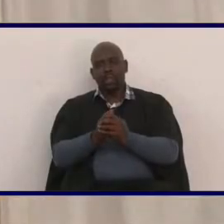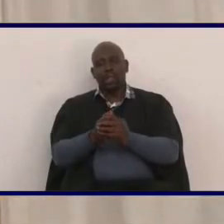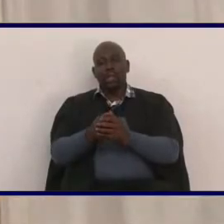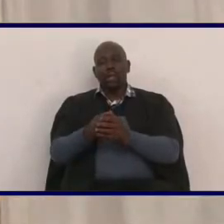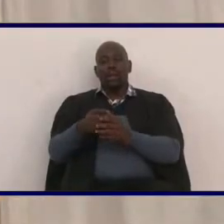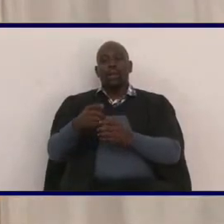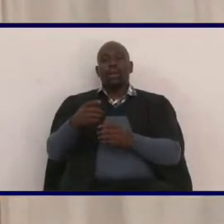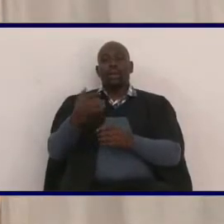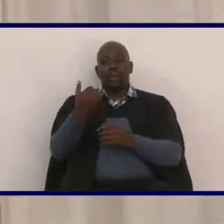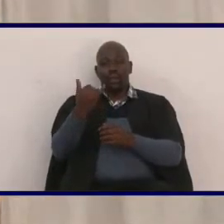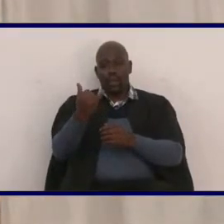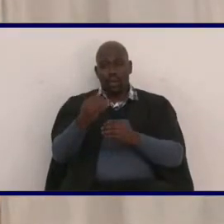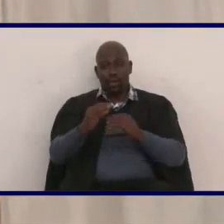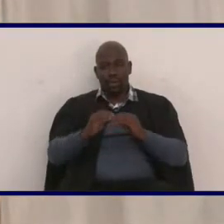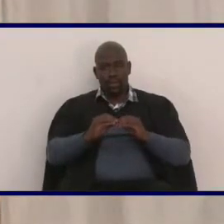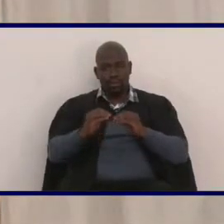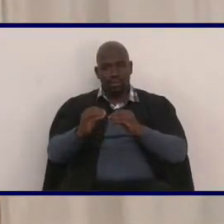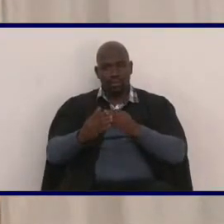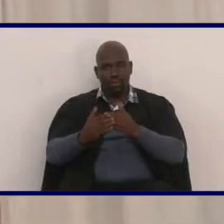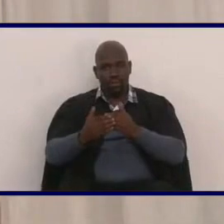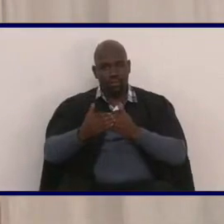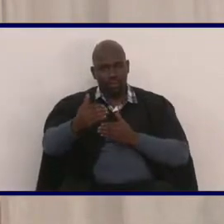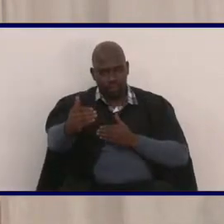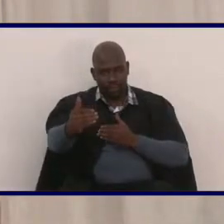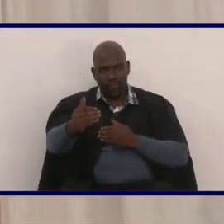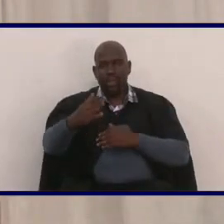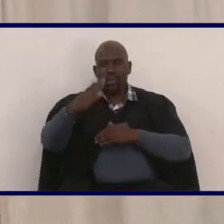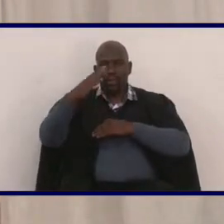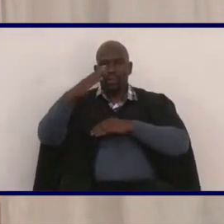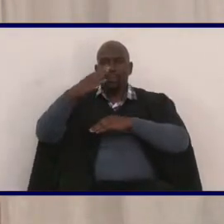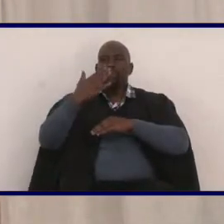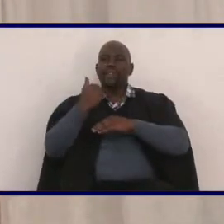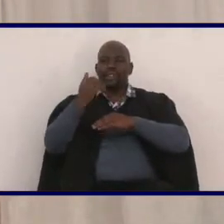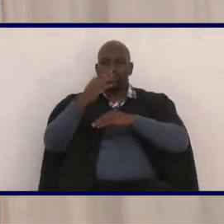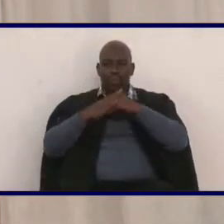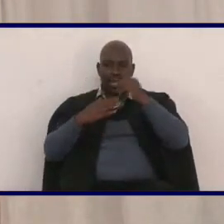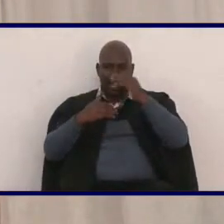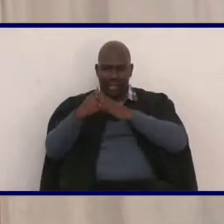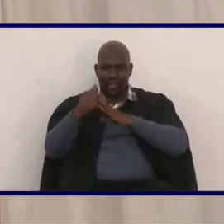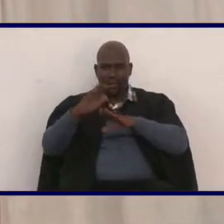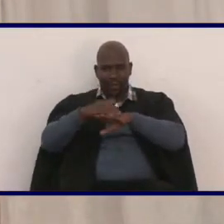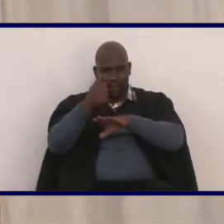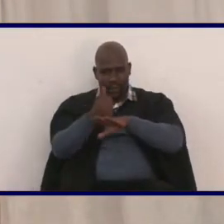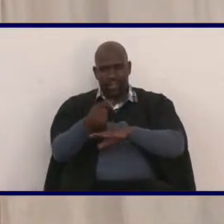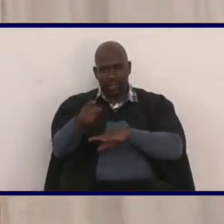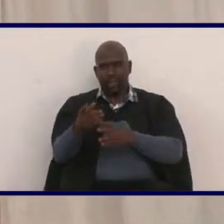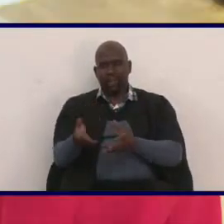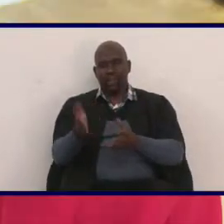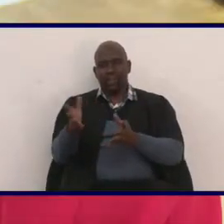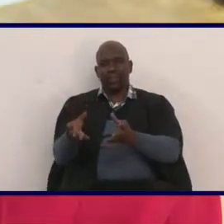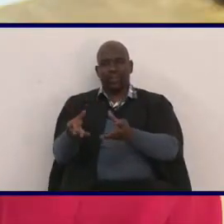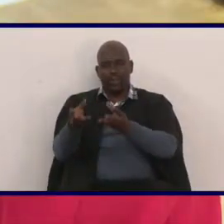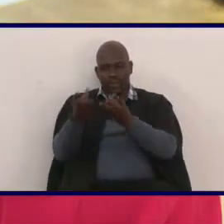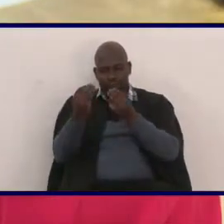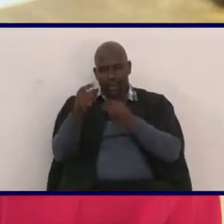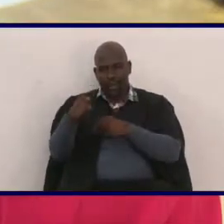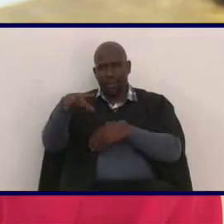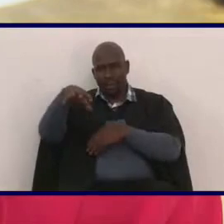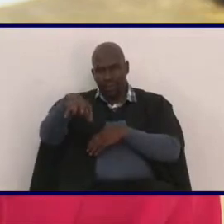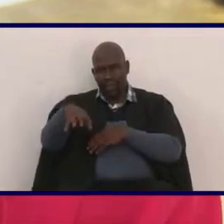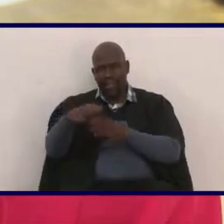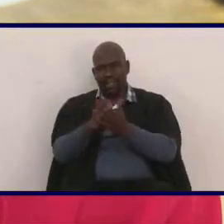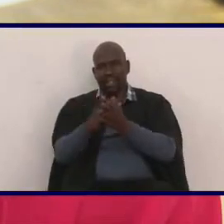As you move ahead, build on the sound foundations you have received within the faculty and at the university, and